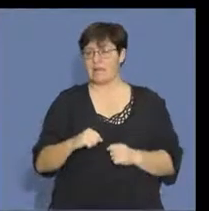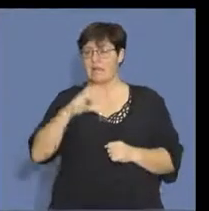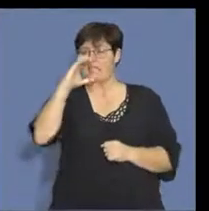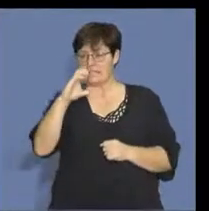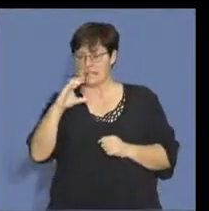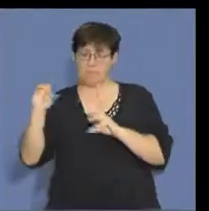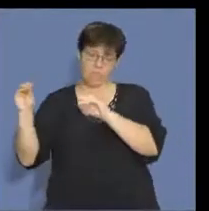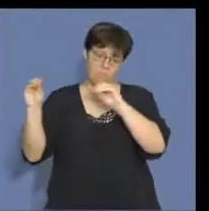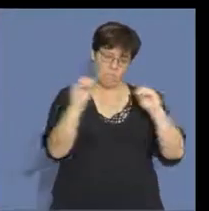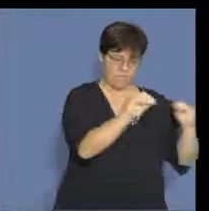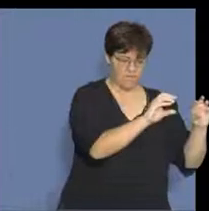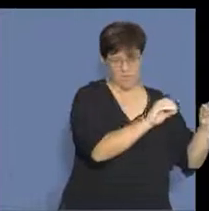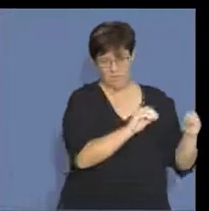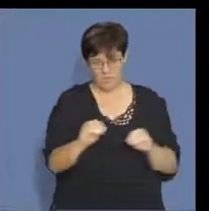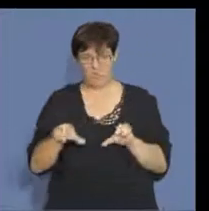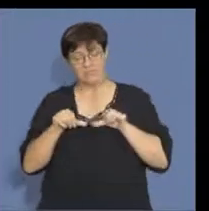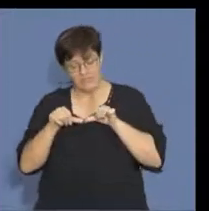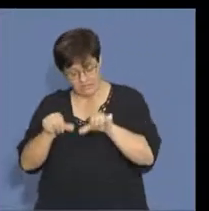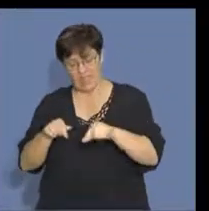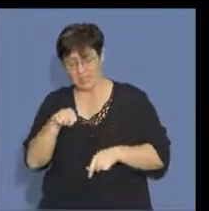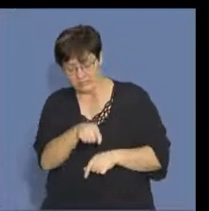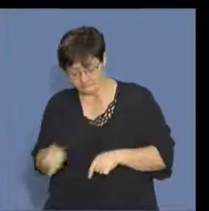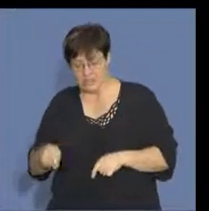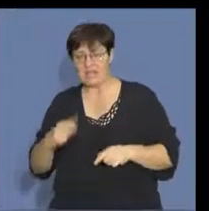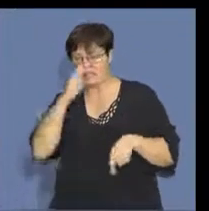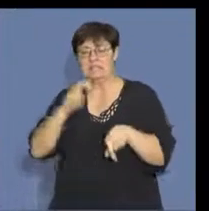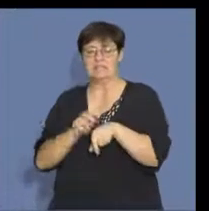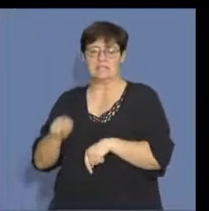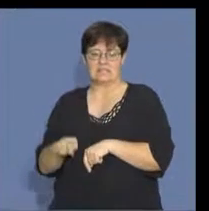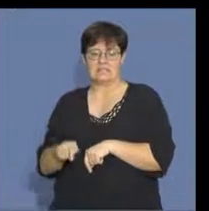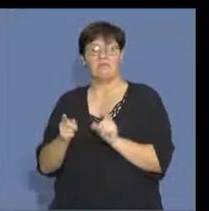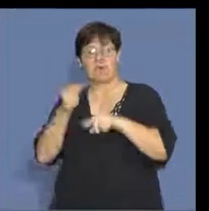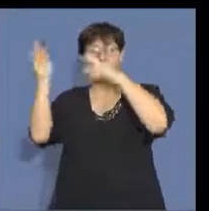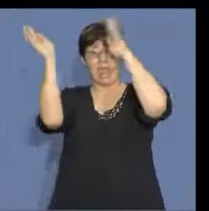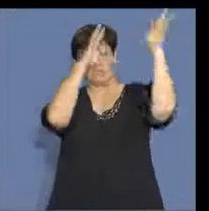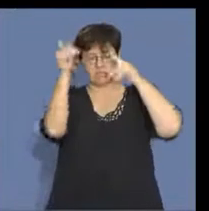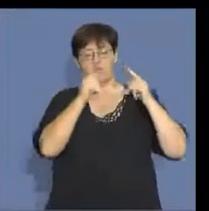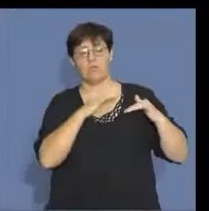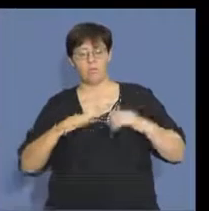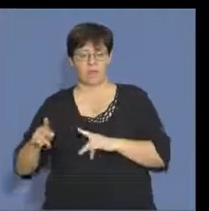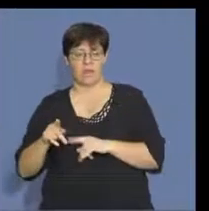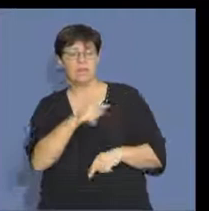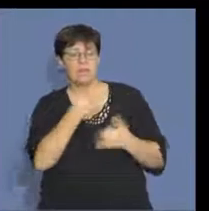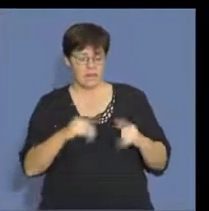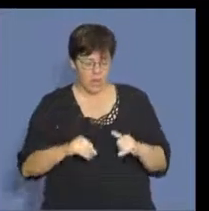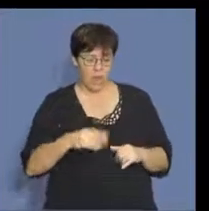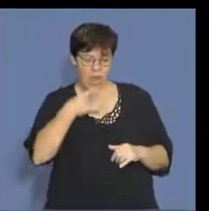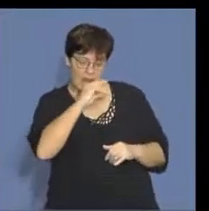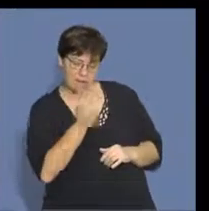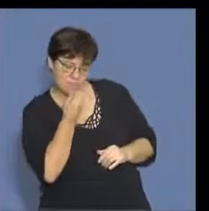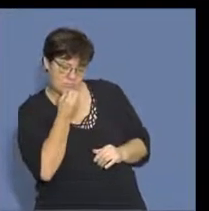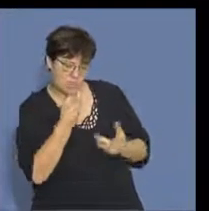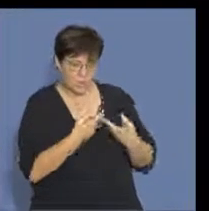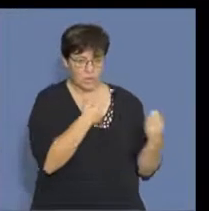element, a life-sustaining element, from the atmosphere and oceans into organisms and back again into